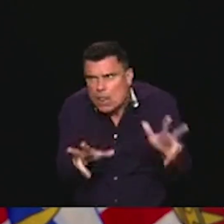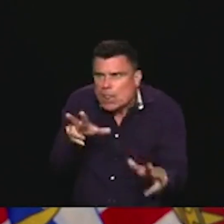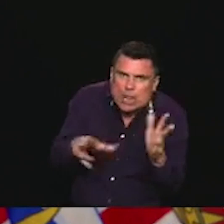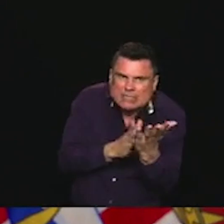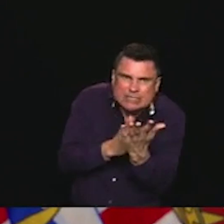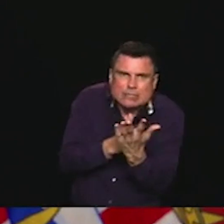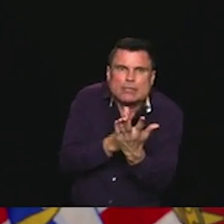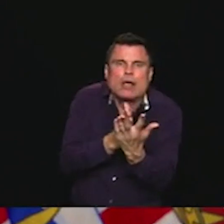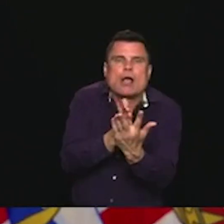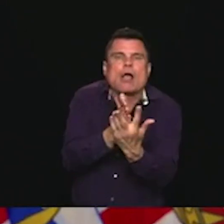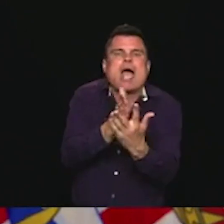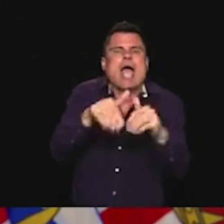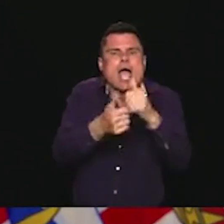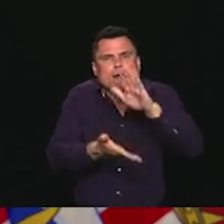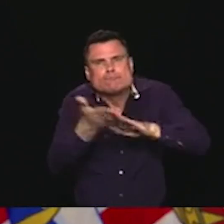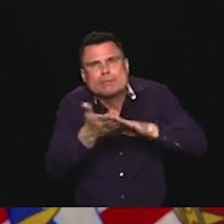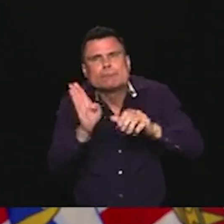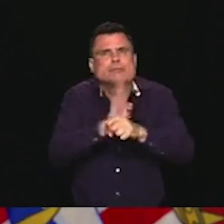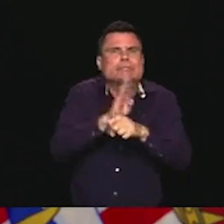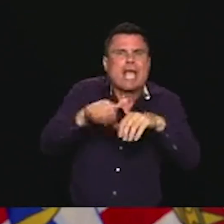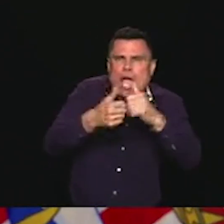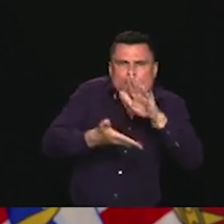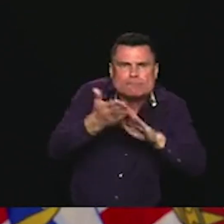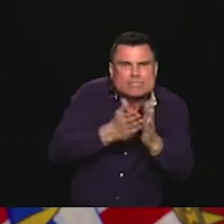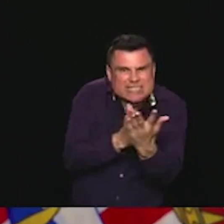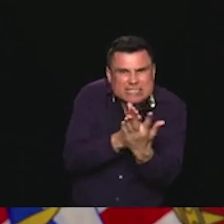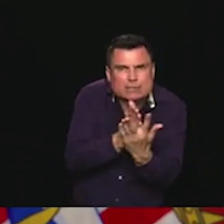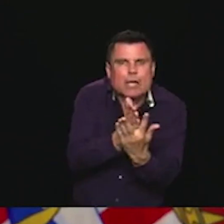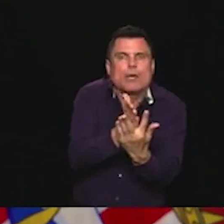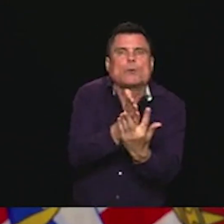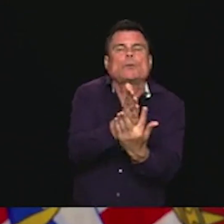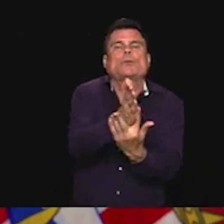sure that everybody is being thoughtful about it and that they're